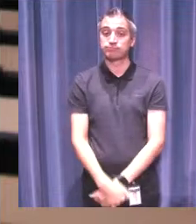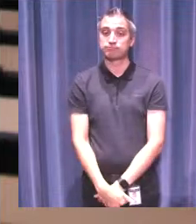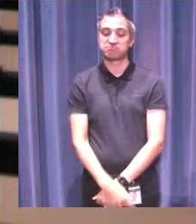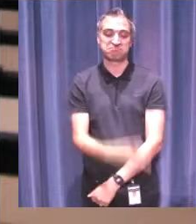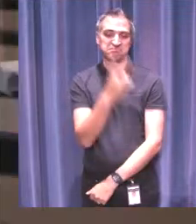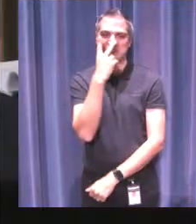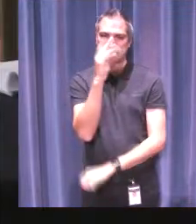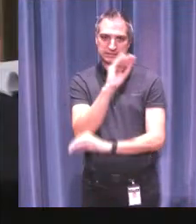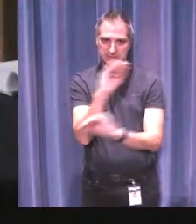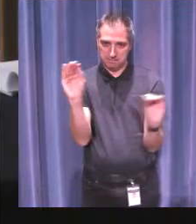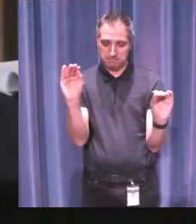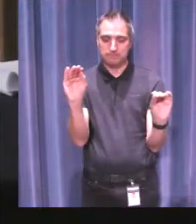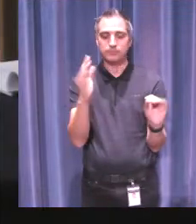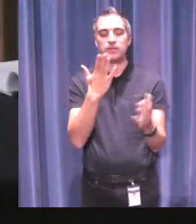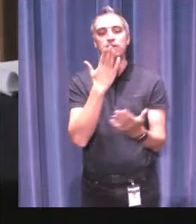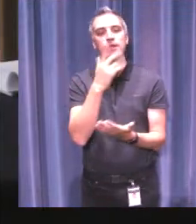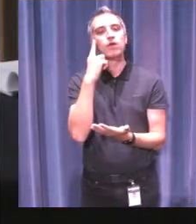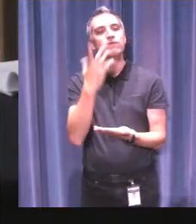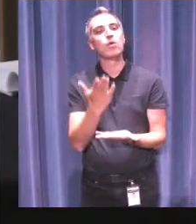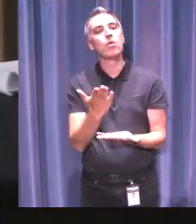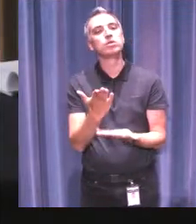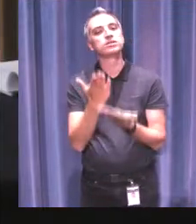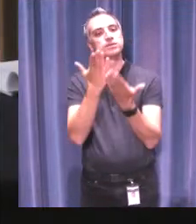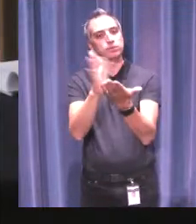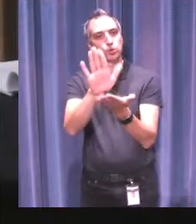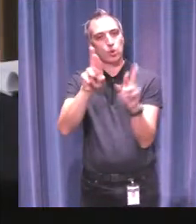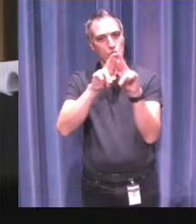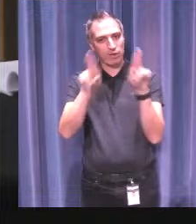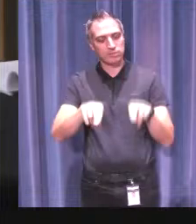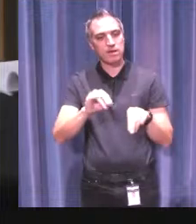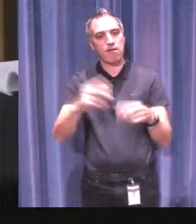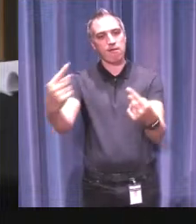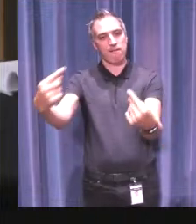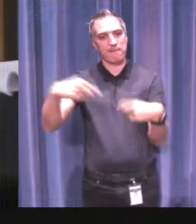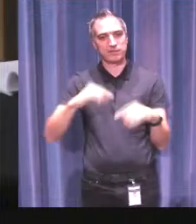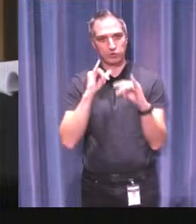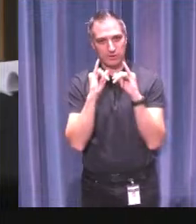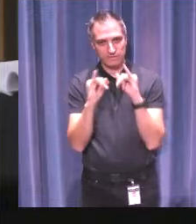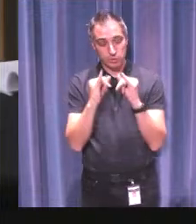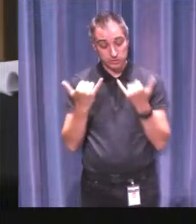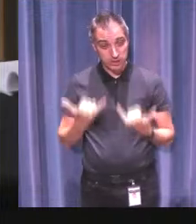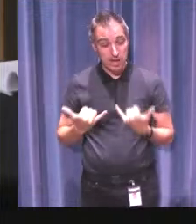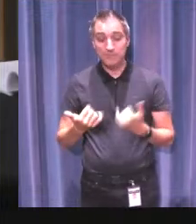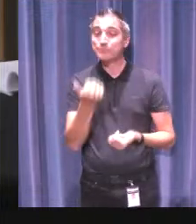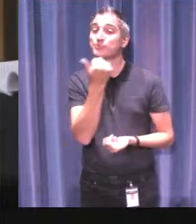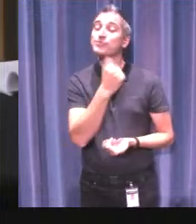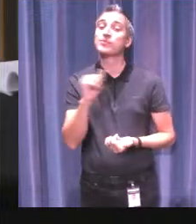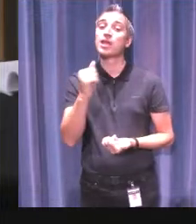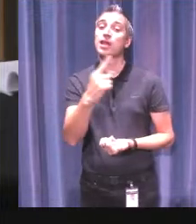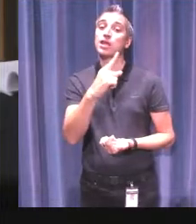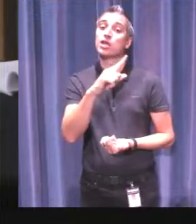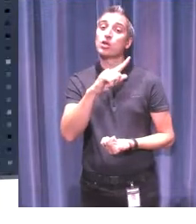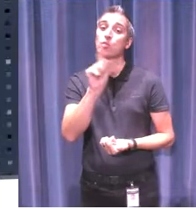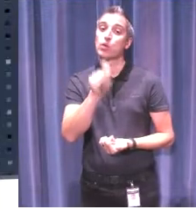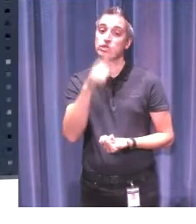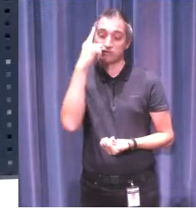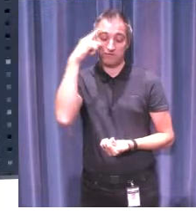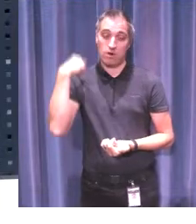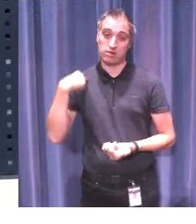Seeing none, thank you for submitting your resume and coming to be interviewed today. Do you have any questions for us?